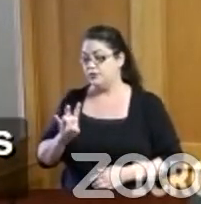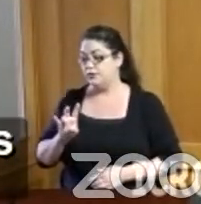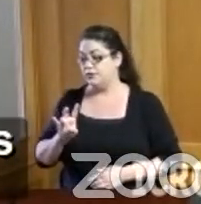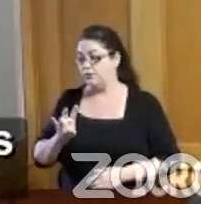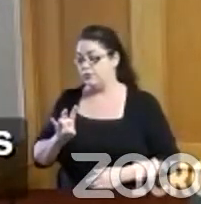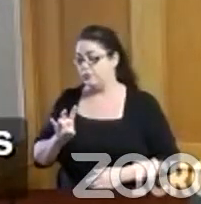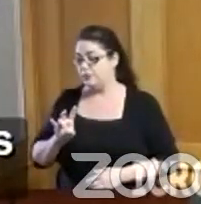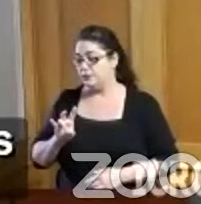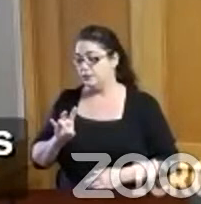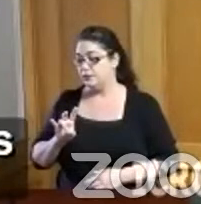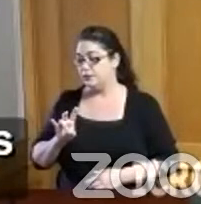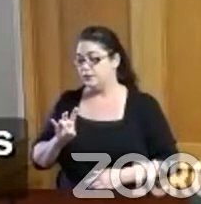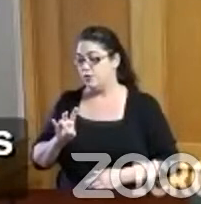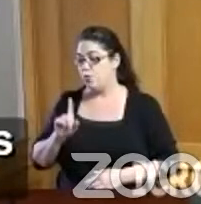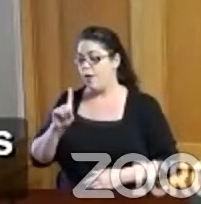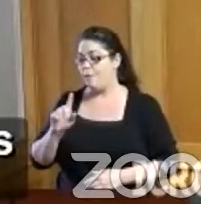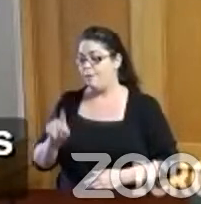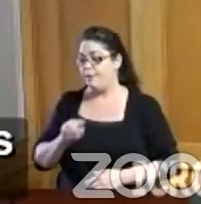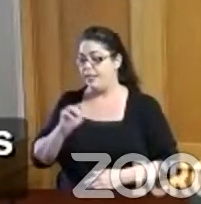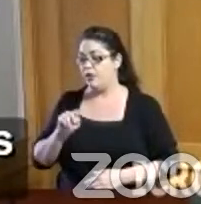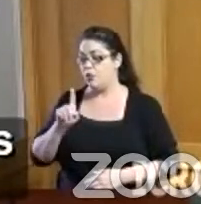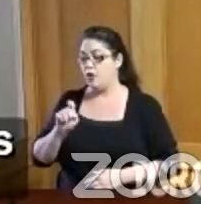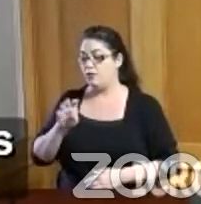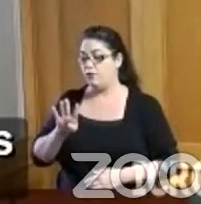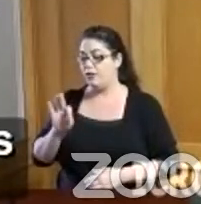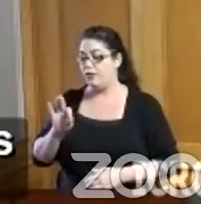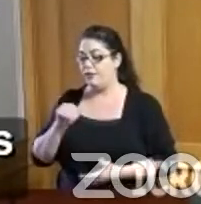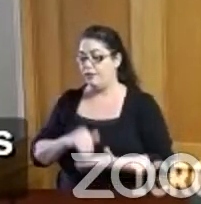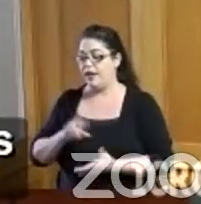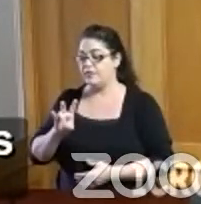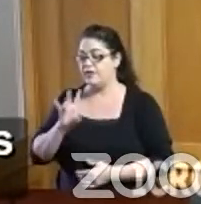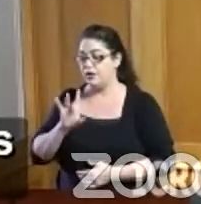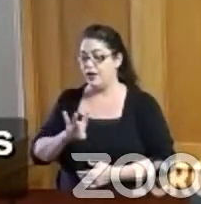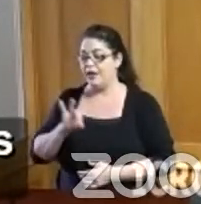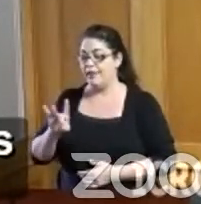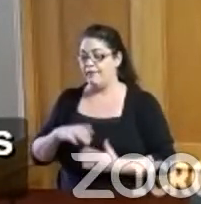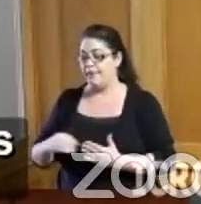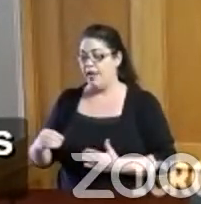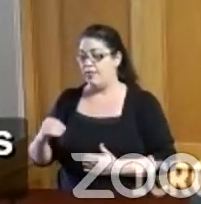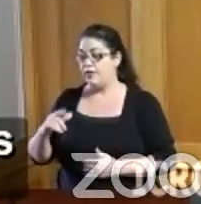$1,178,980. The low bid was lower than that at